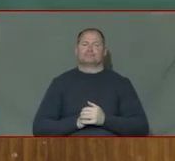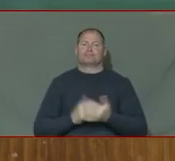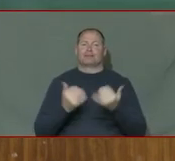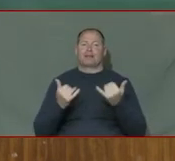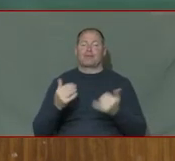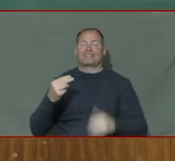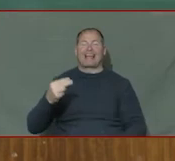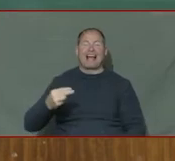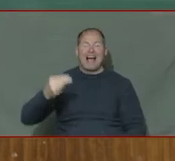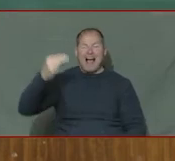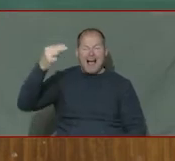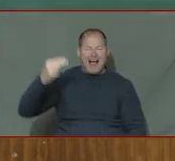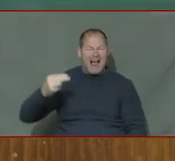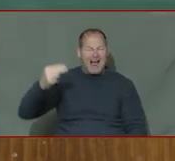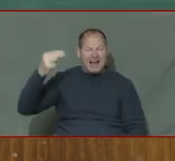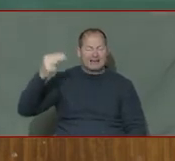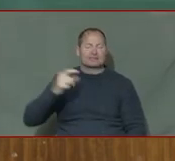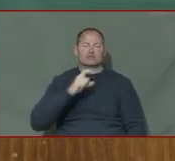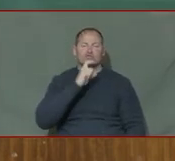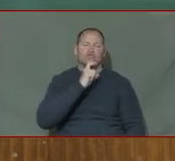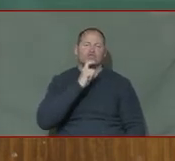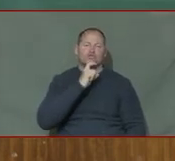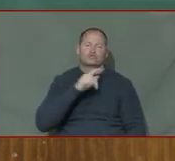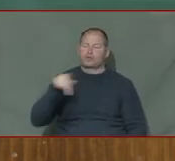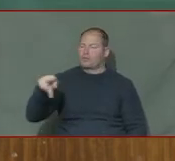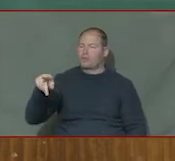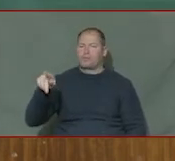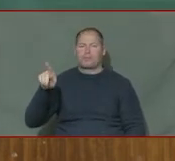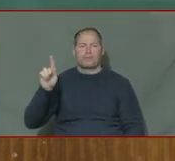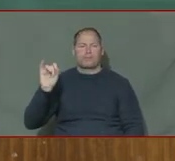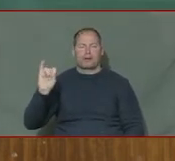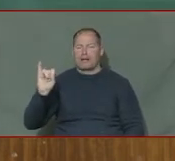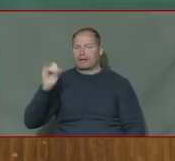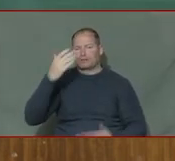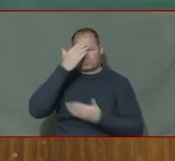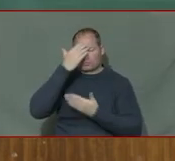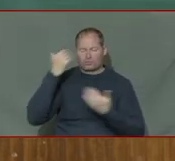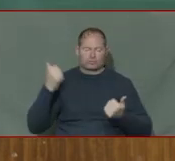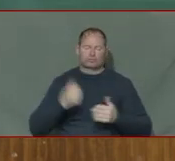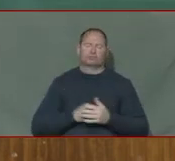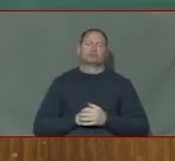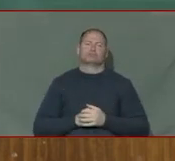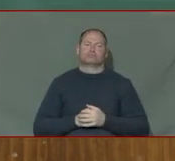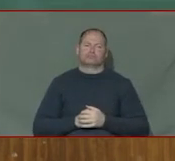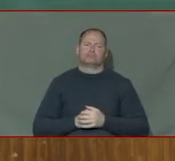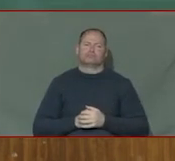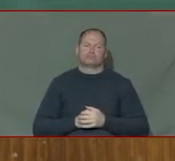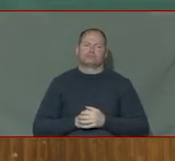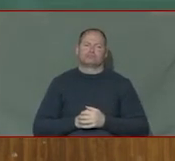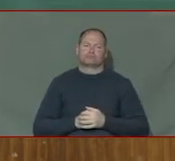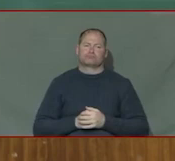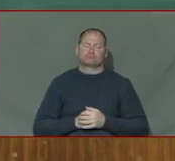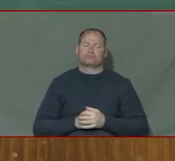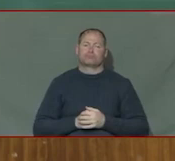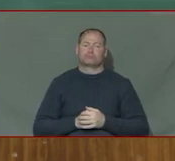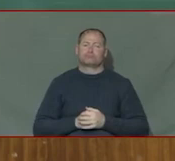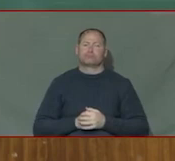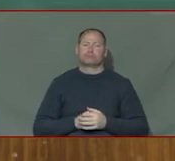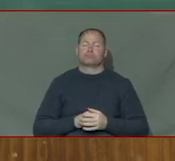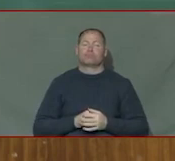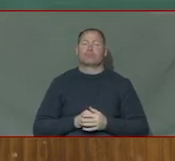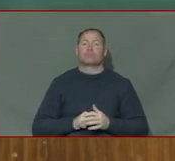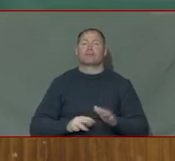the radius r. Pi is a number. Correct. Right, people, in 9.2.